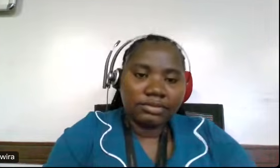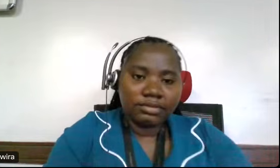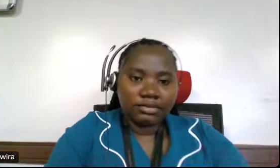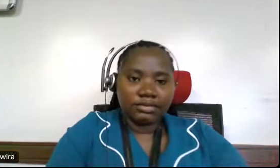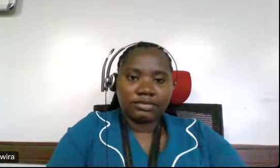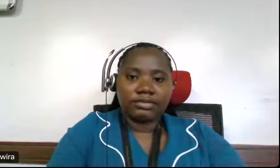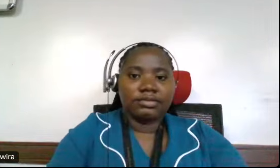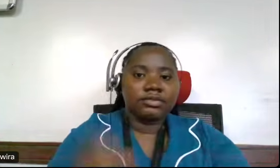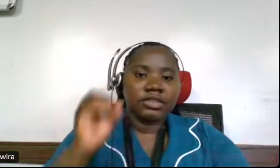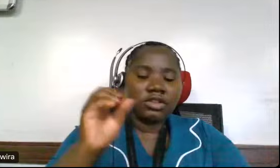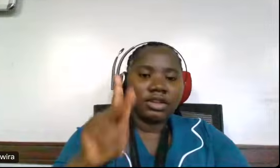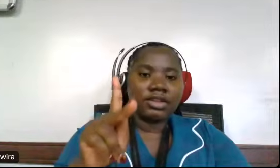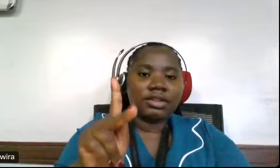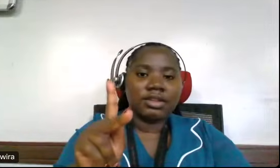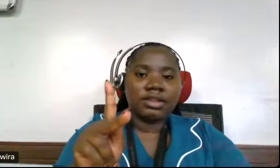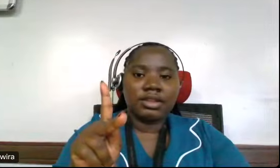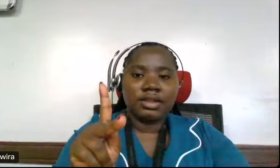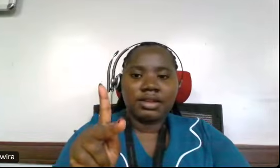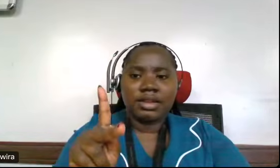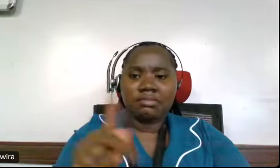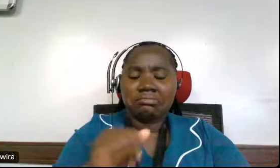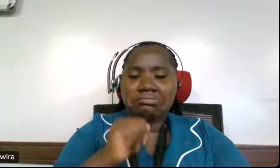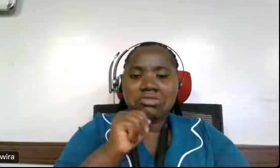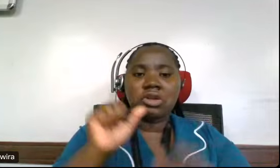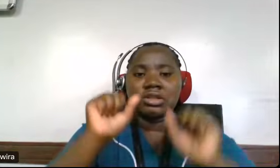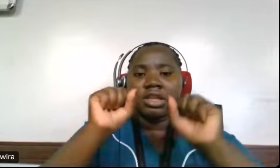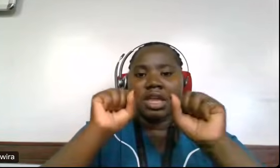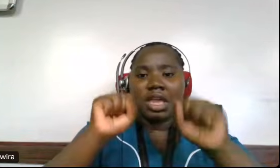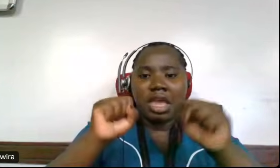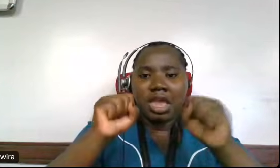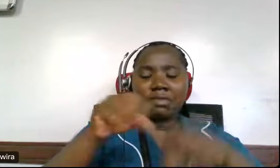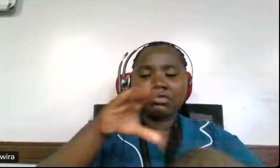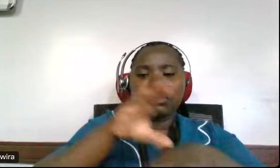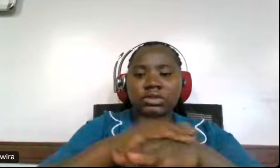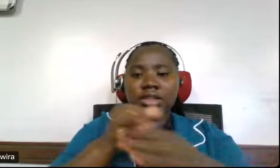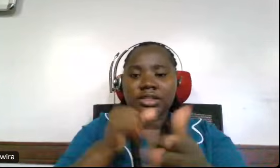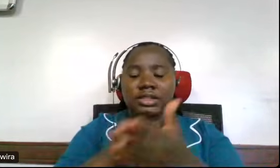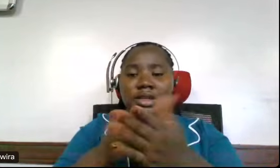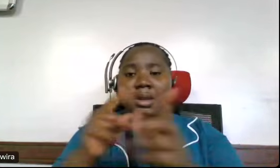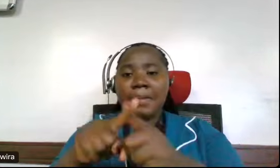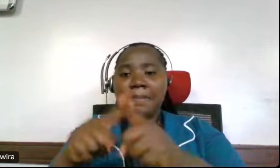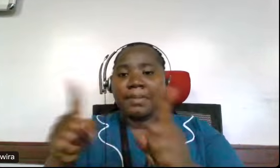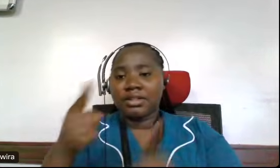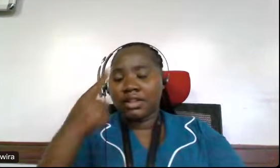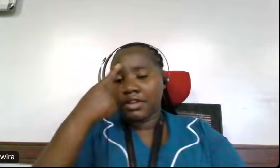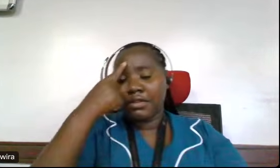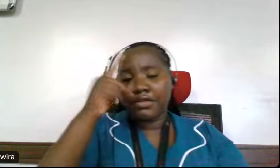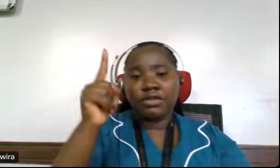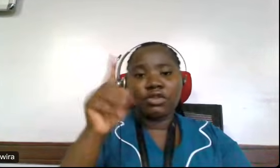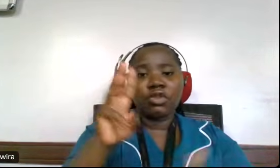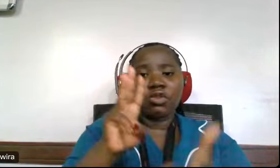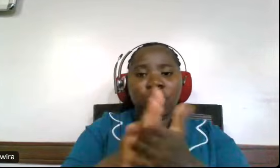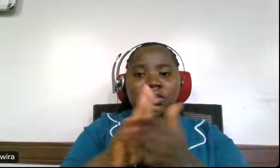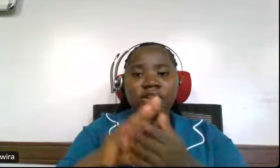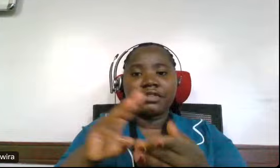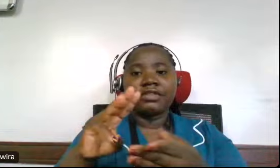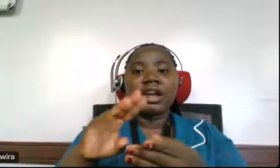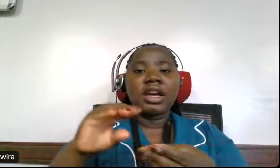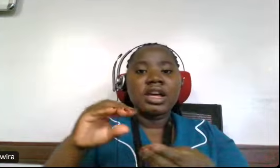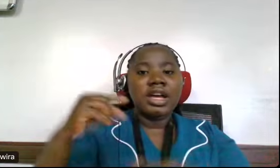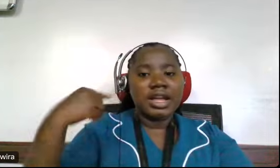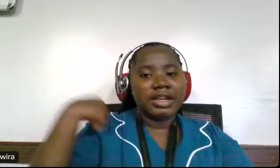Okay. Unfortunately, I'm not able to get it, but for WhatsApp, the number is